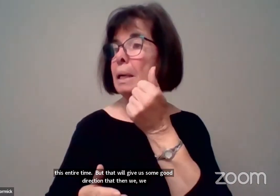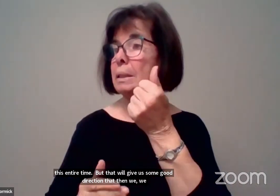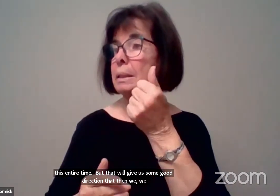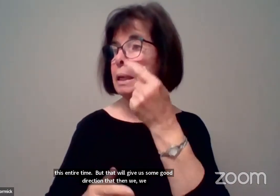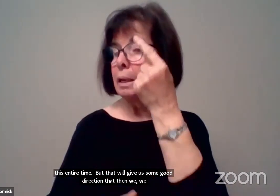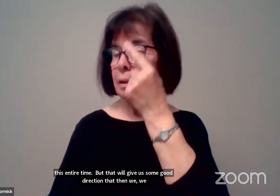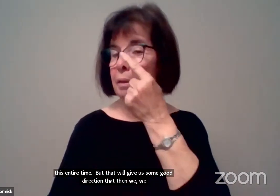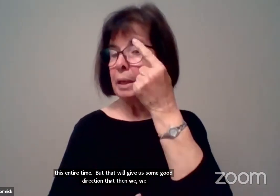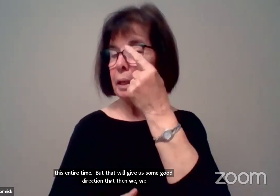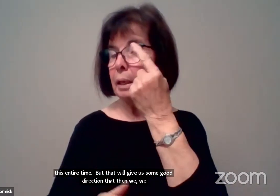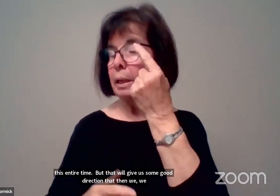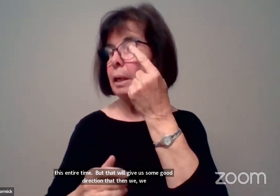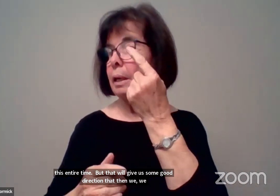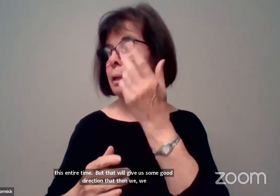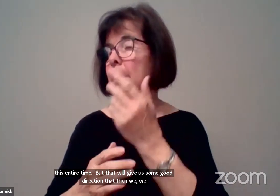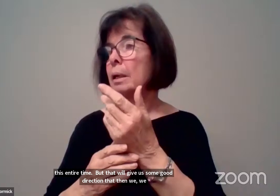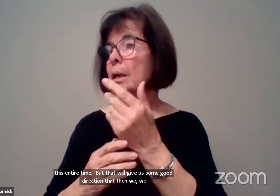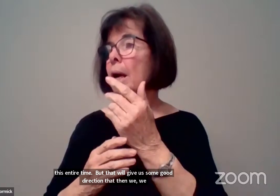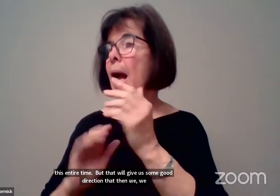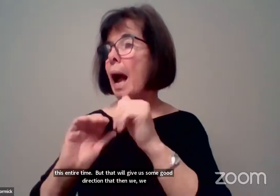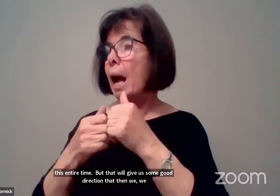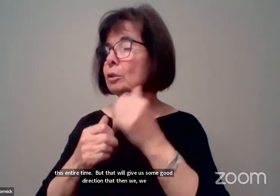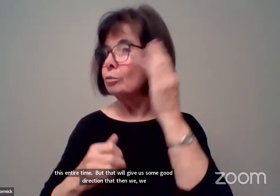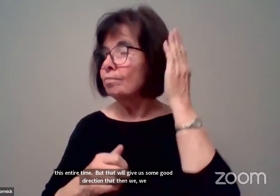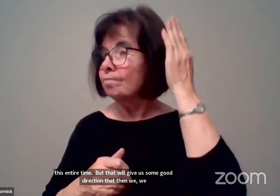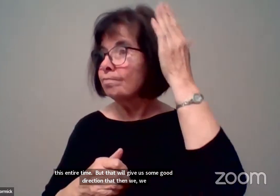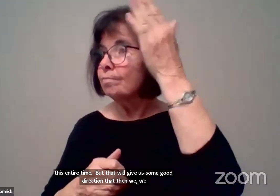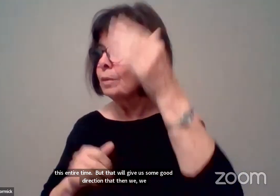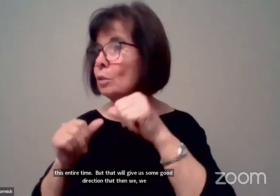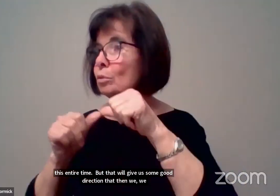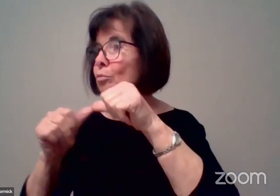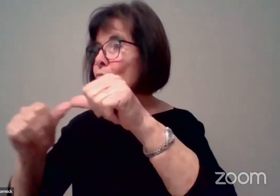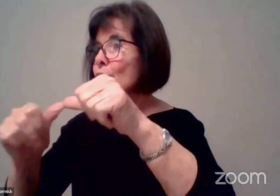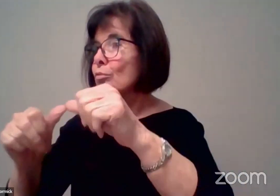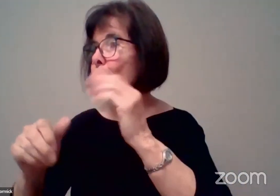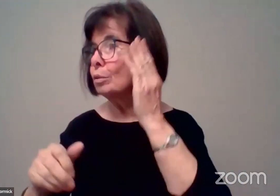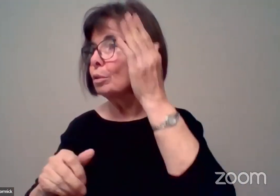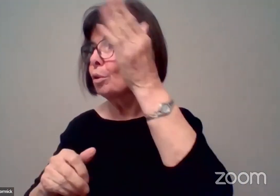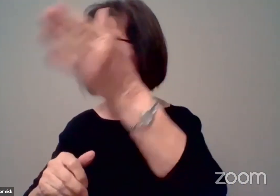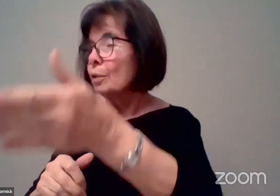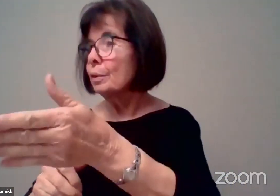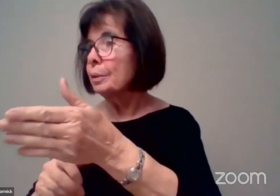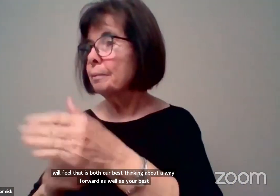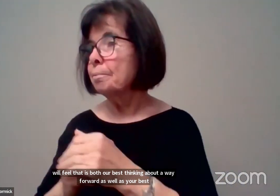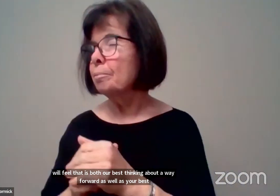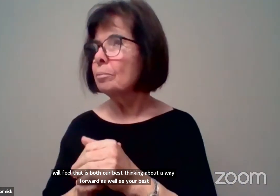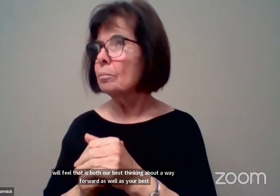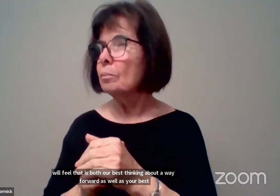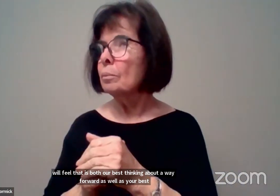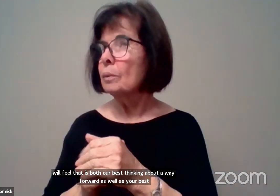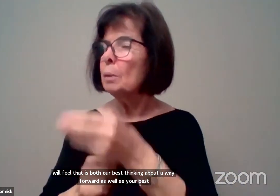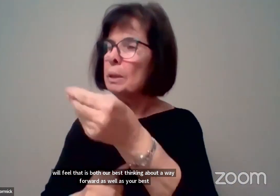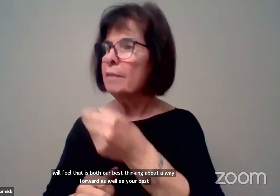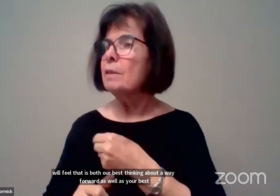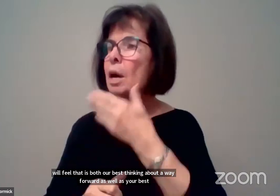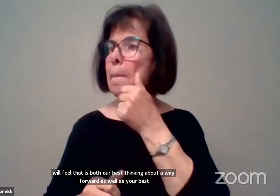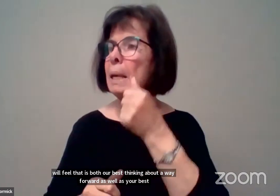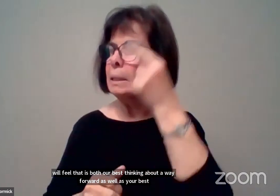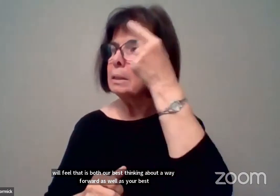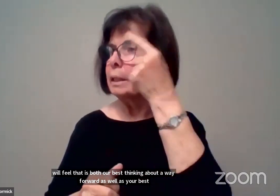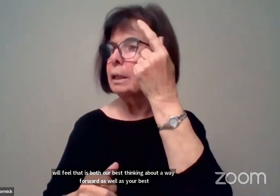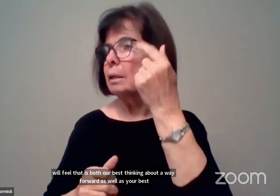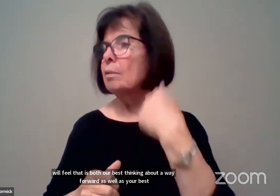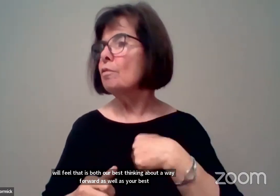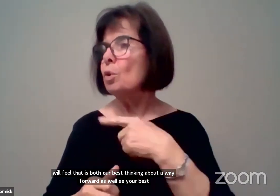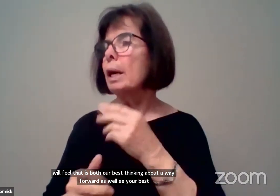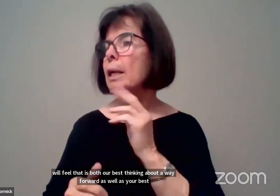about a way forward, as well as your best thinking about a way forward for us as well, us